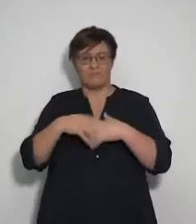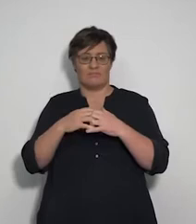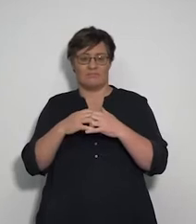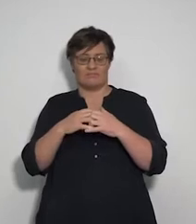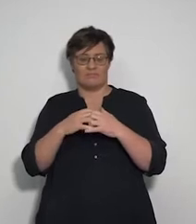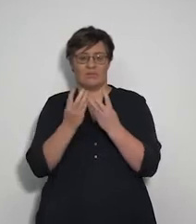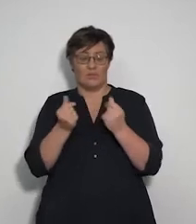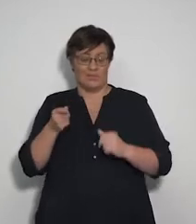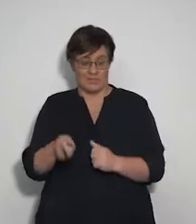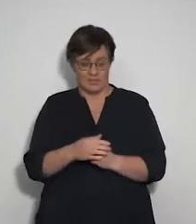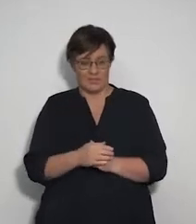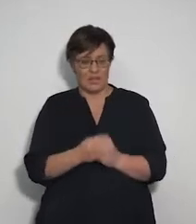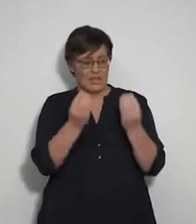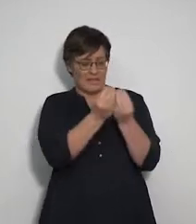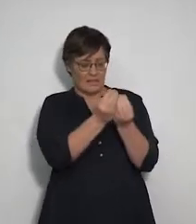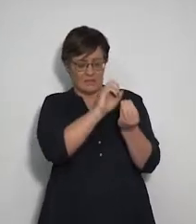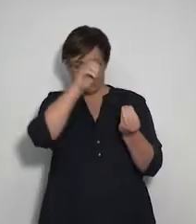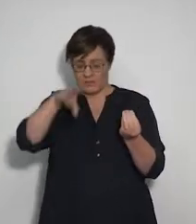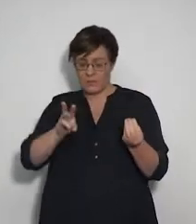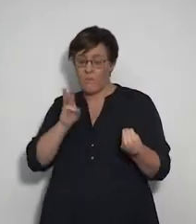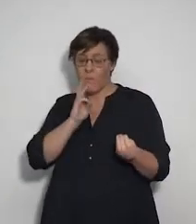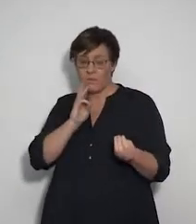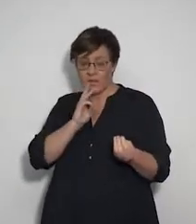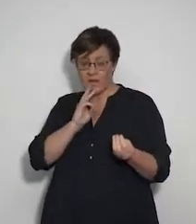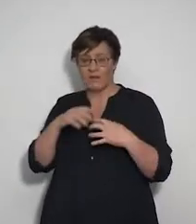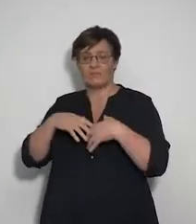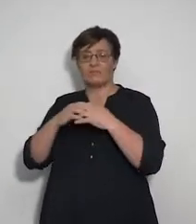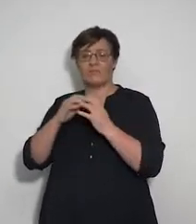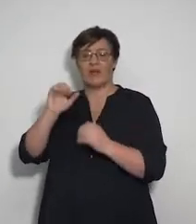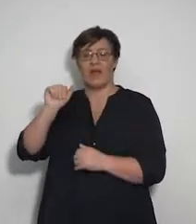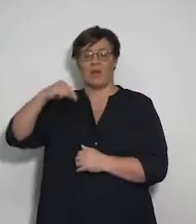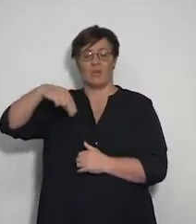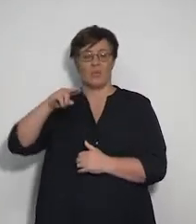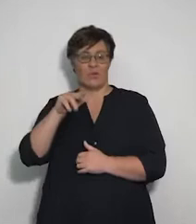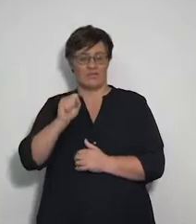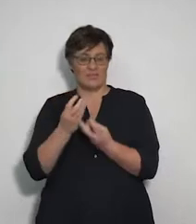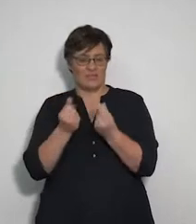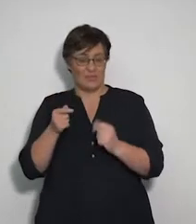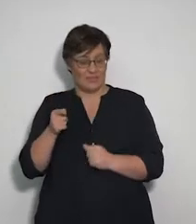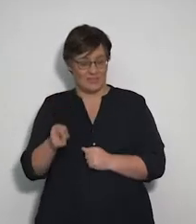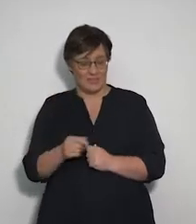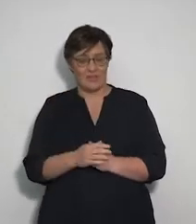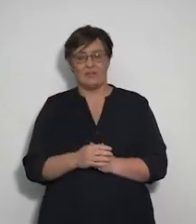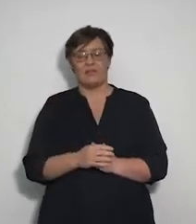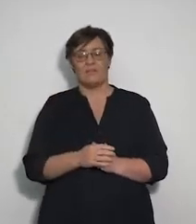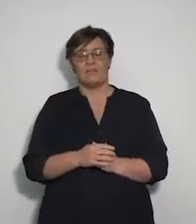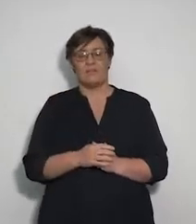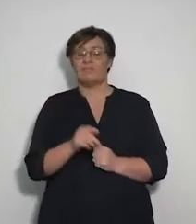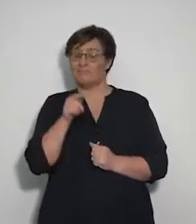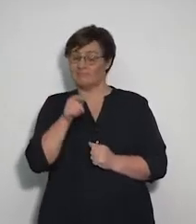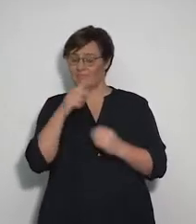if a substance is dissolved in water, it gives us an aqueous type of a solution. So this is what is going to be